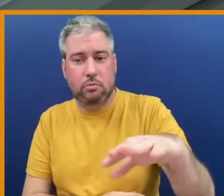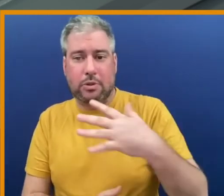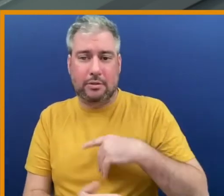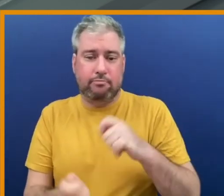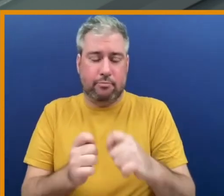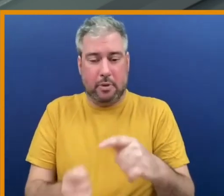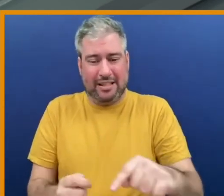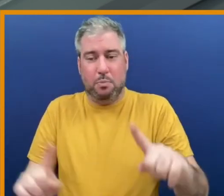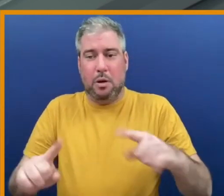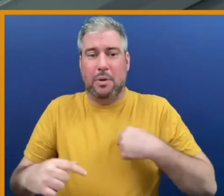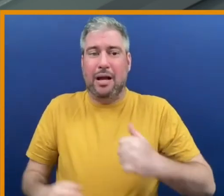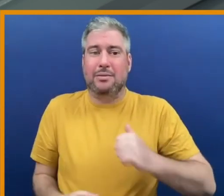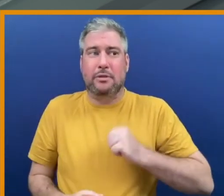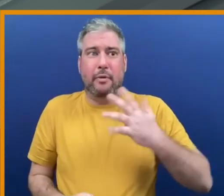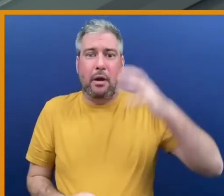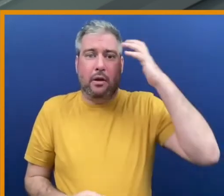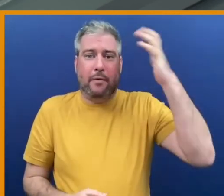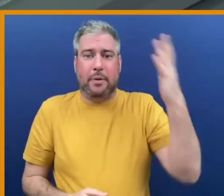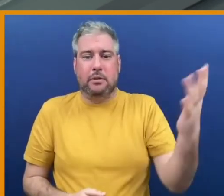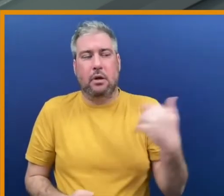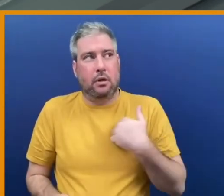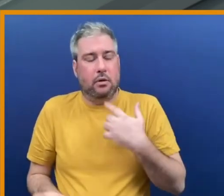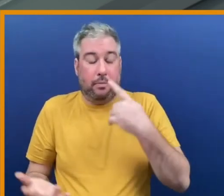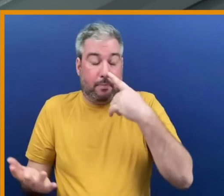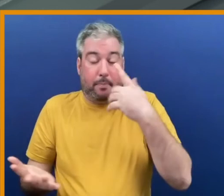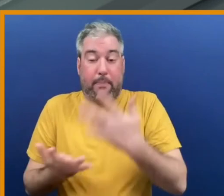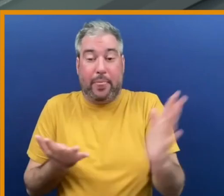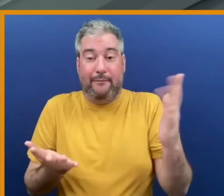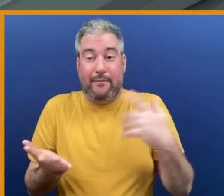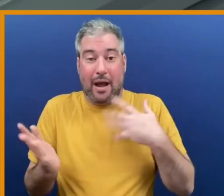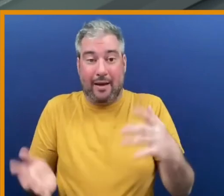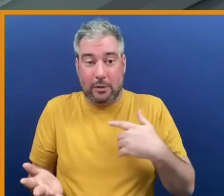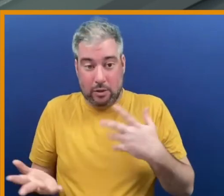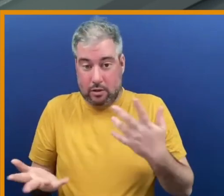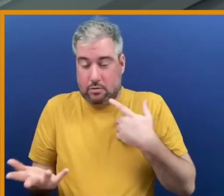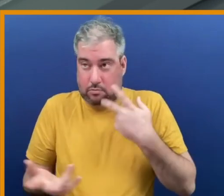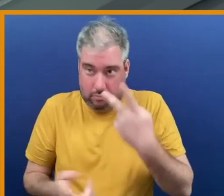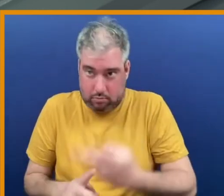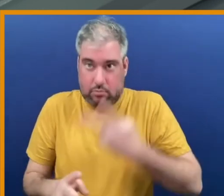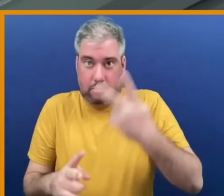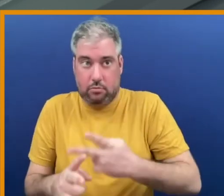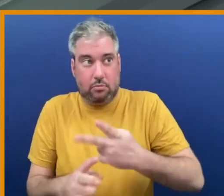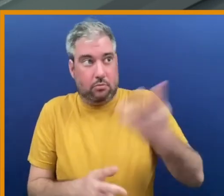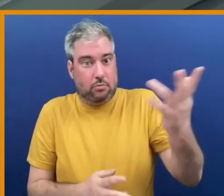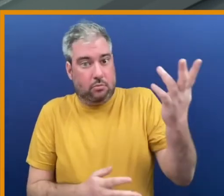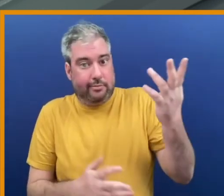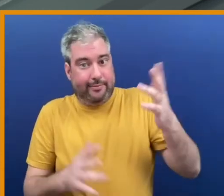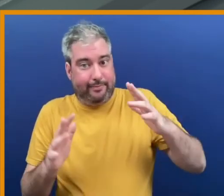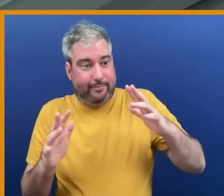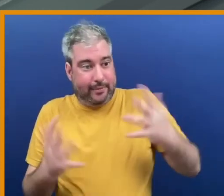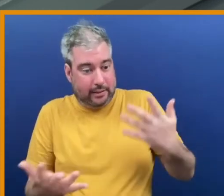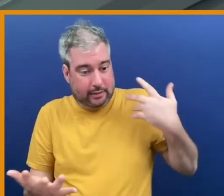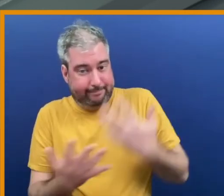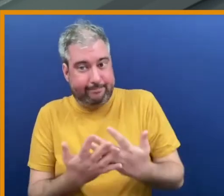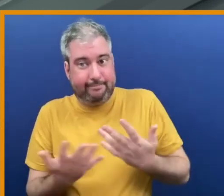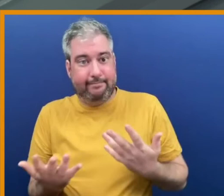had to speak to this, like many others have said throughout the debate. So I would urge your conference to support Amendment